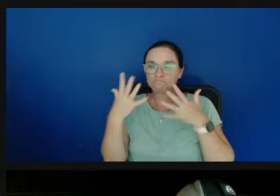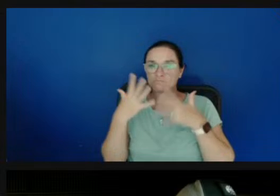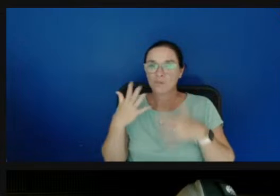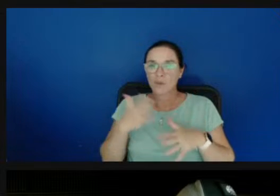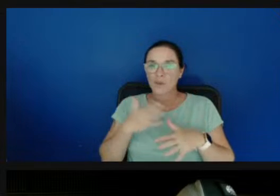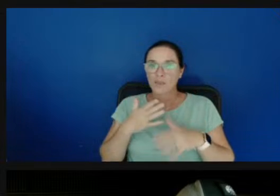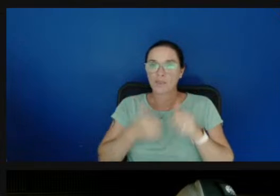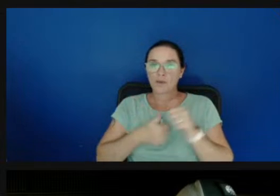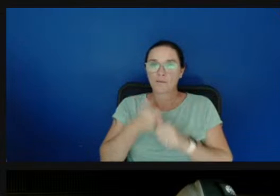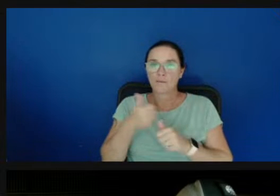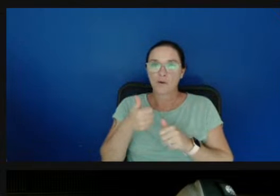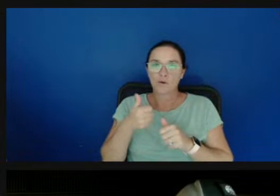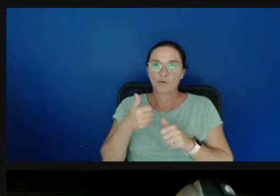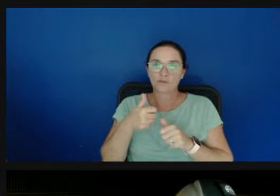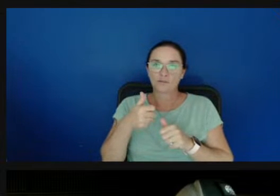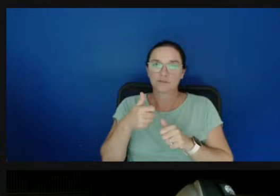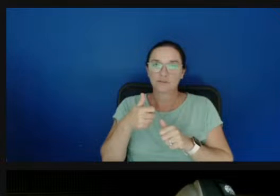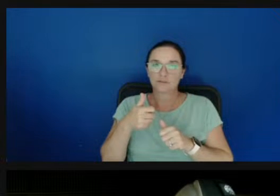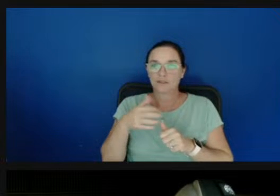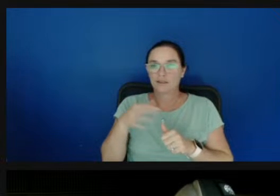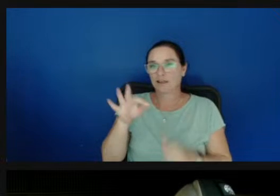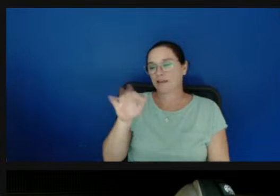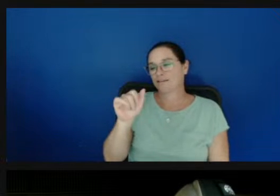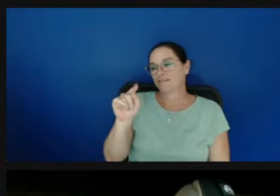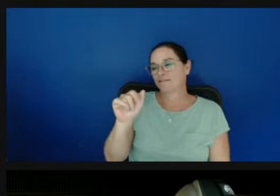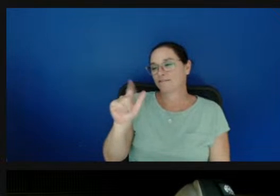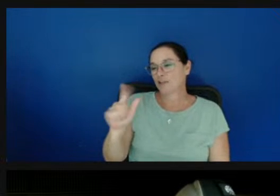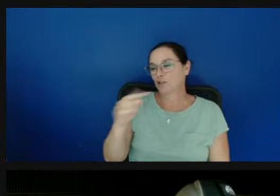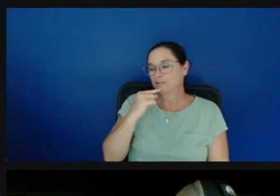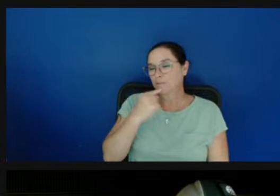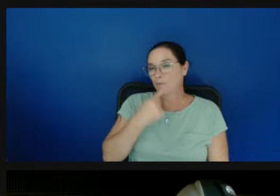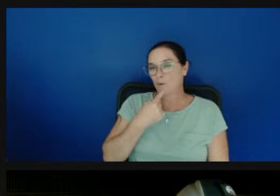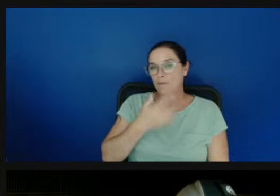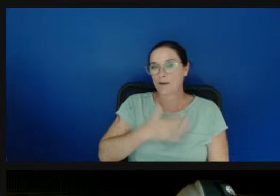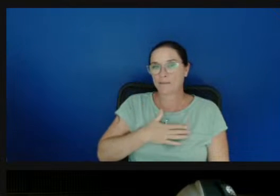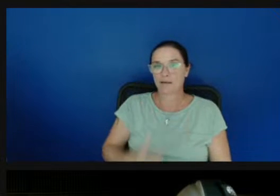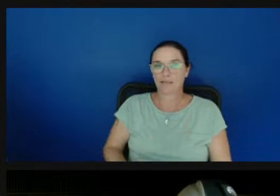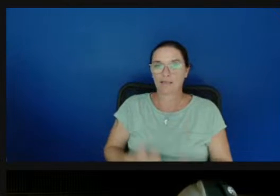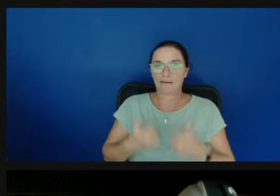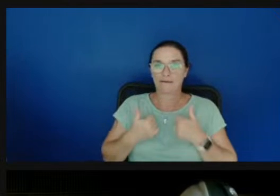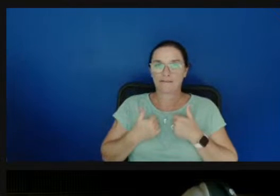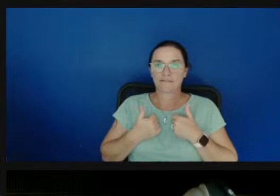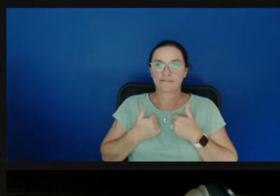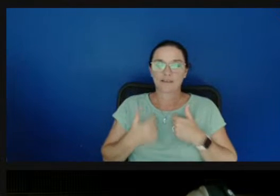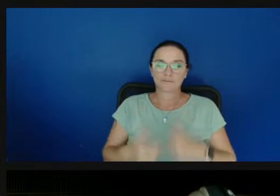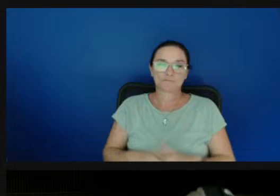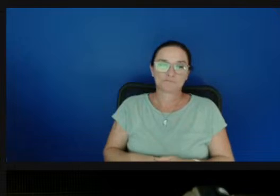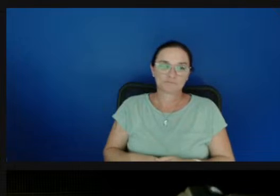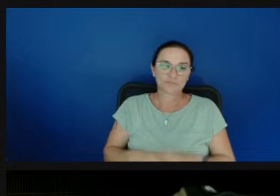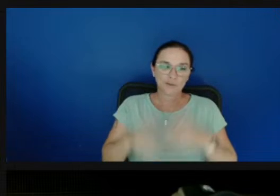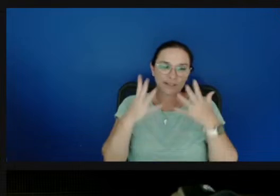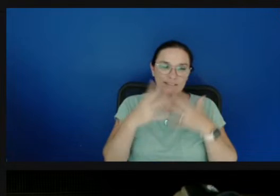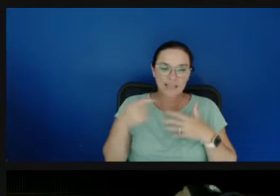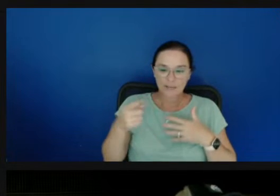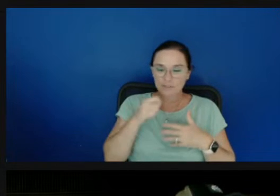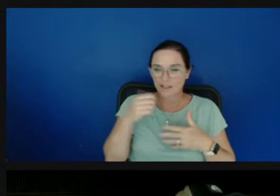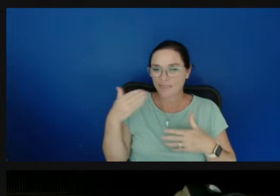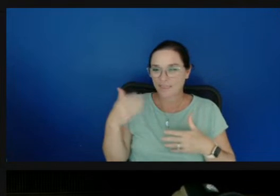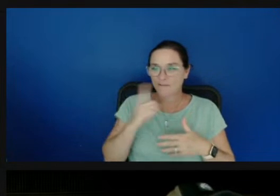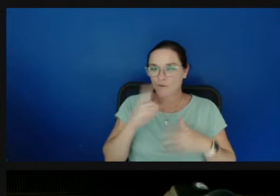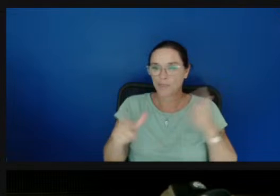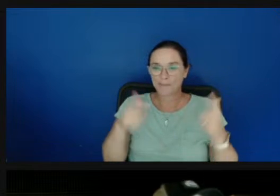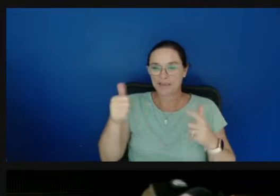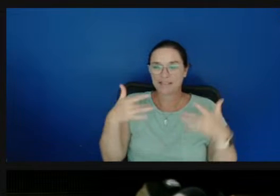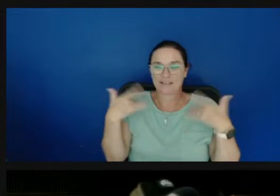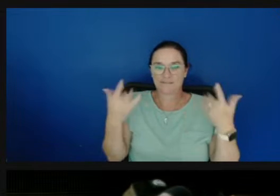life. Poor Jagger that he was not able to be present for that biggest event that